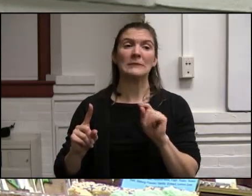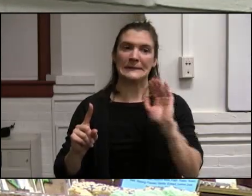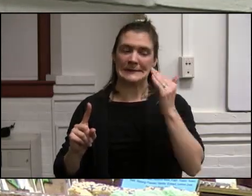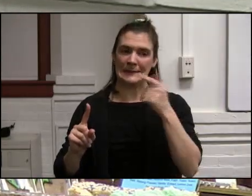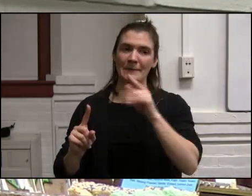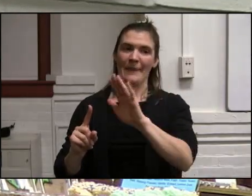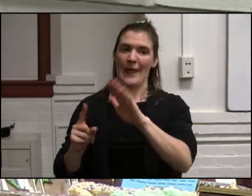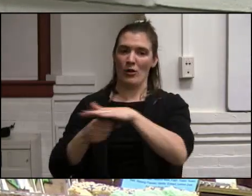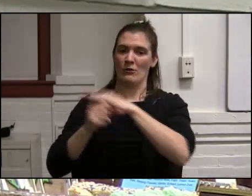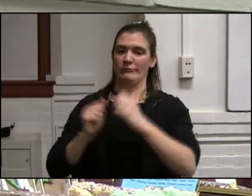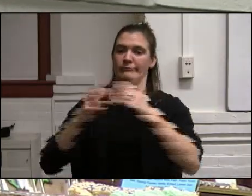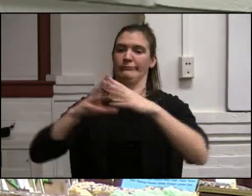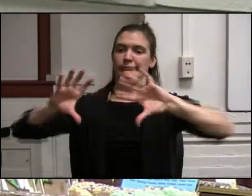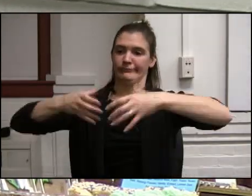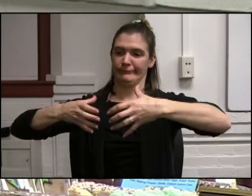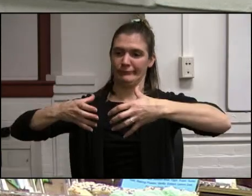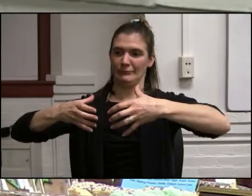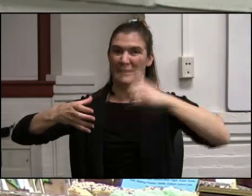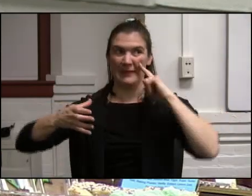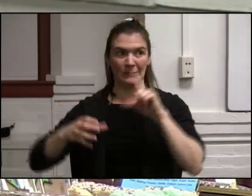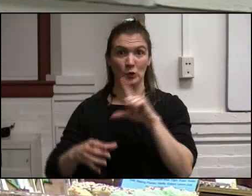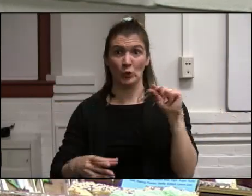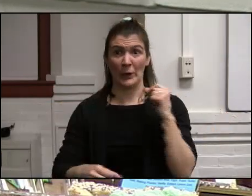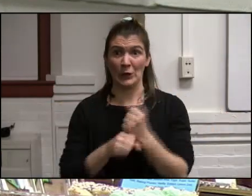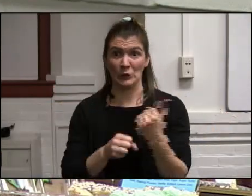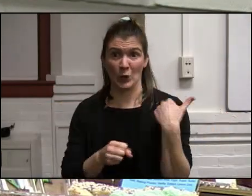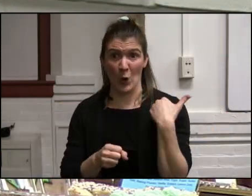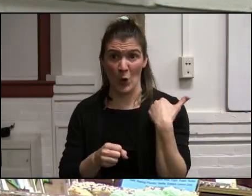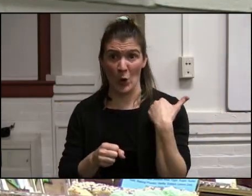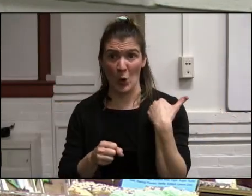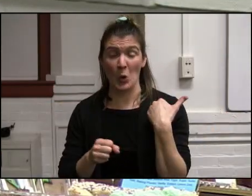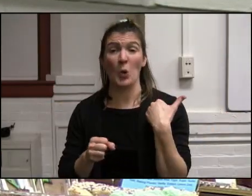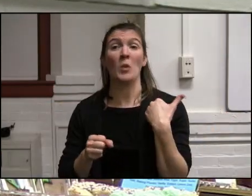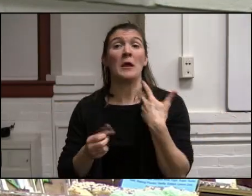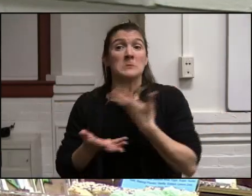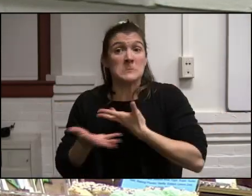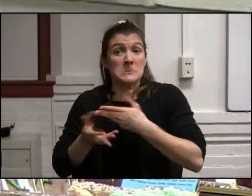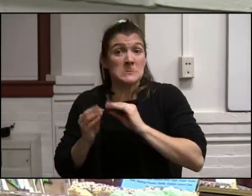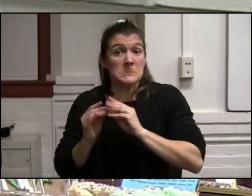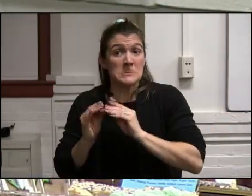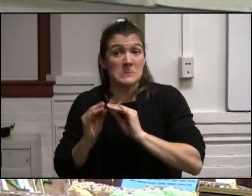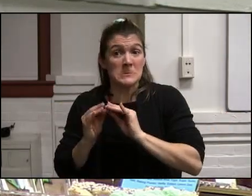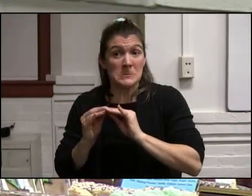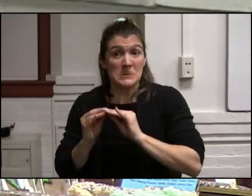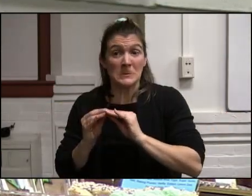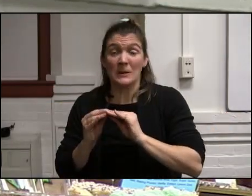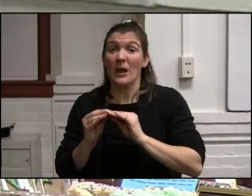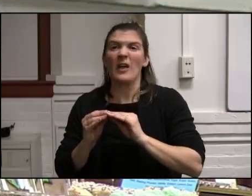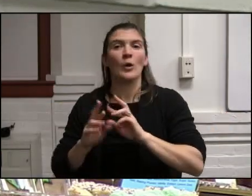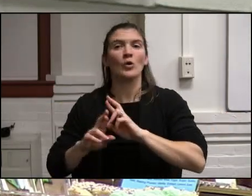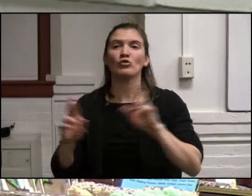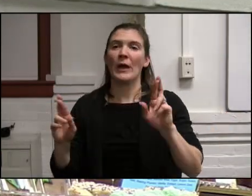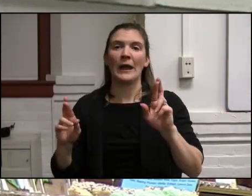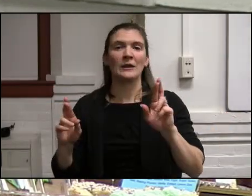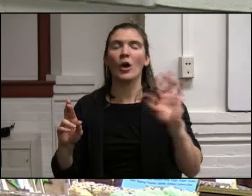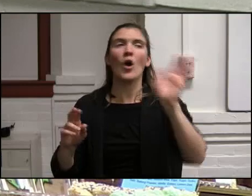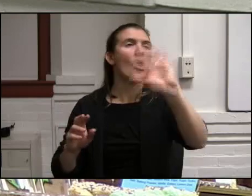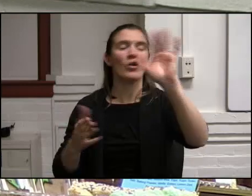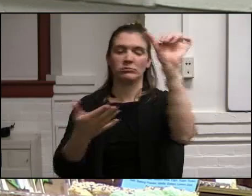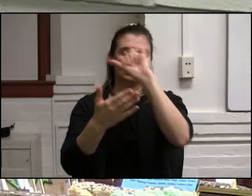started, and this is almost 20 years ago now that they started doing this, and they wound up not getting it. They were ready. No, it was